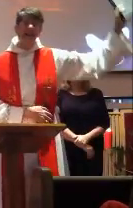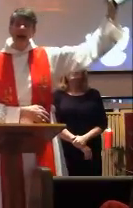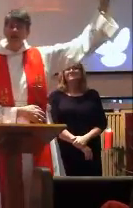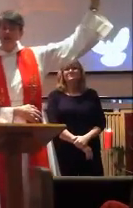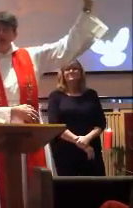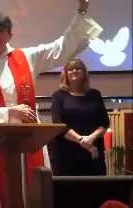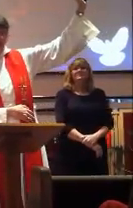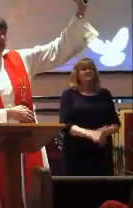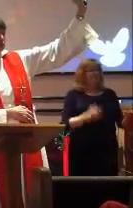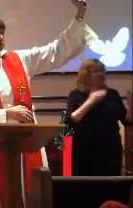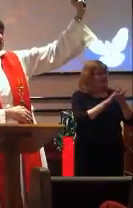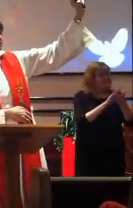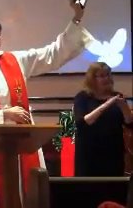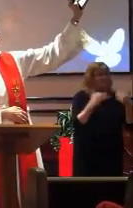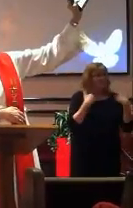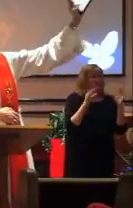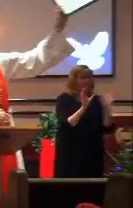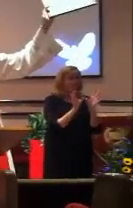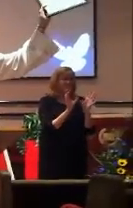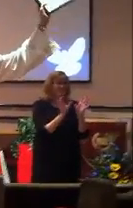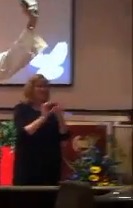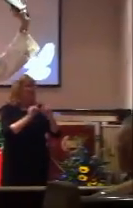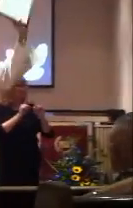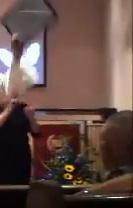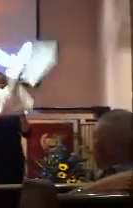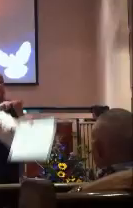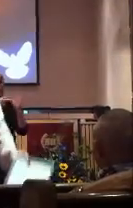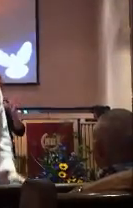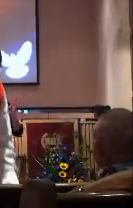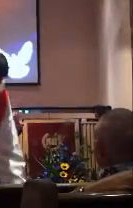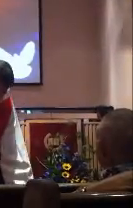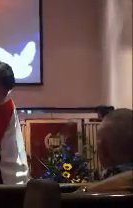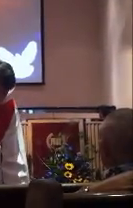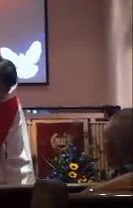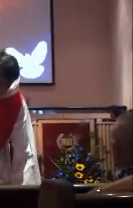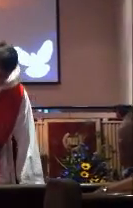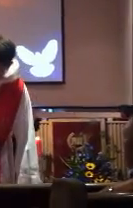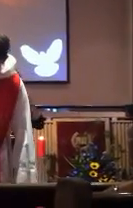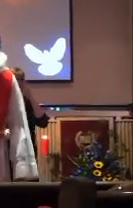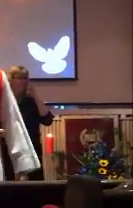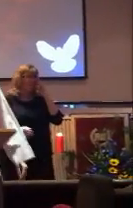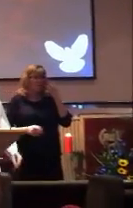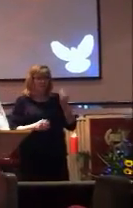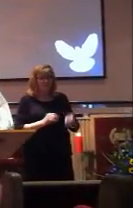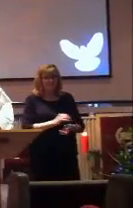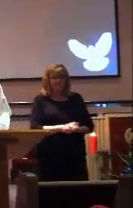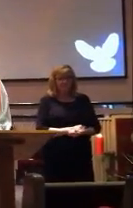It's great to have a certificate, but it doesn't mean our work in this area is done.